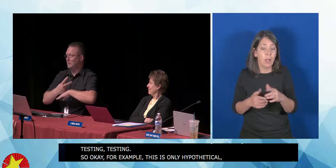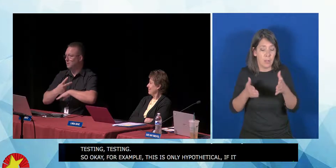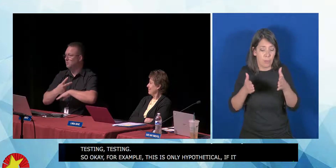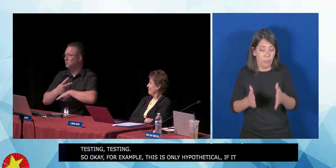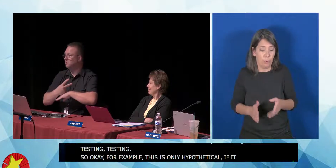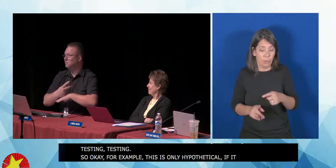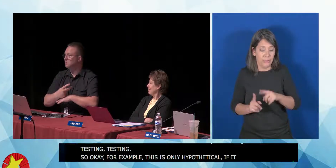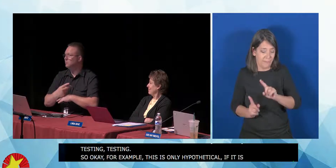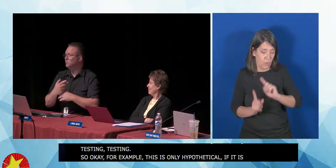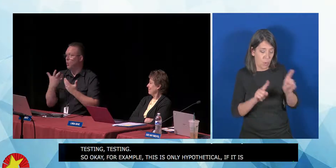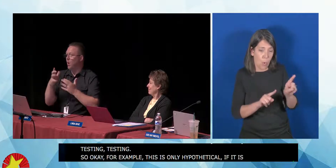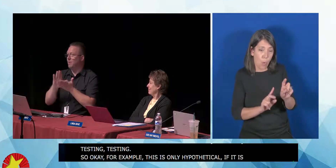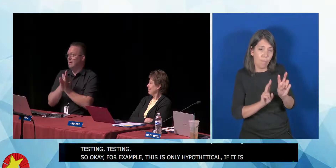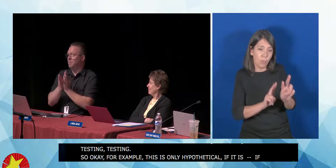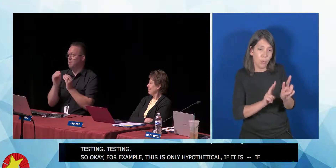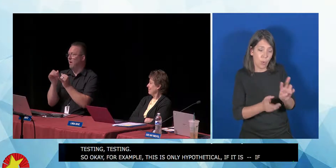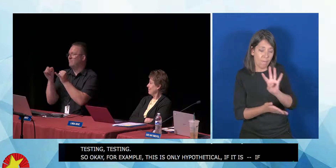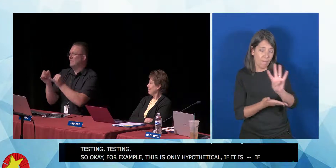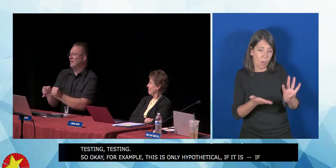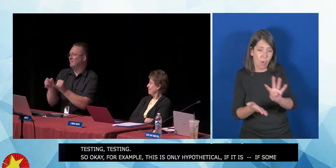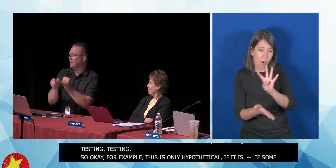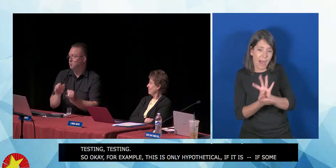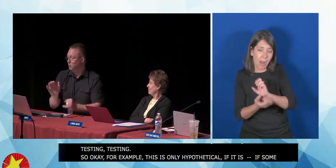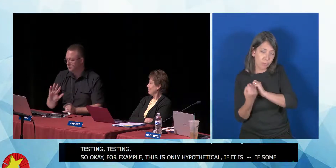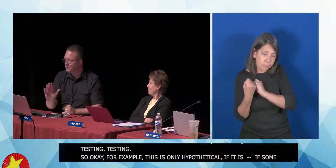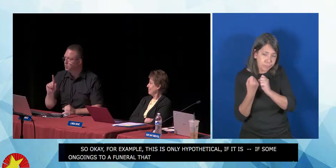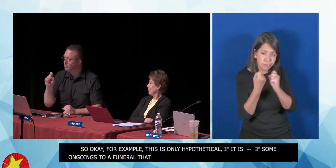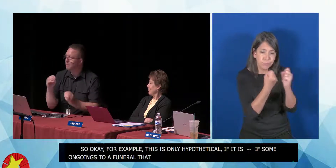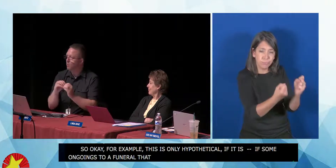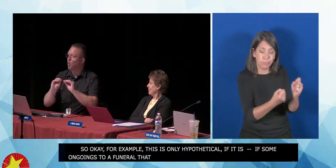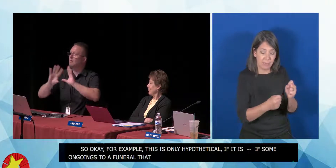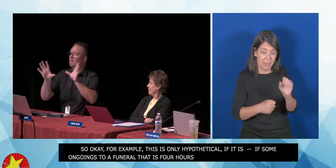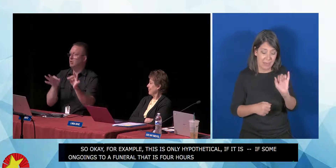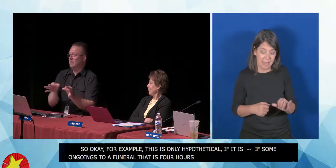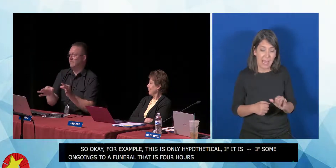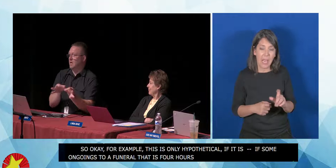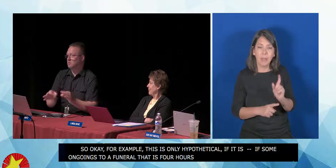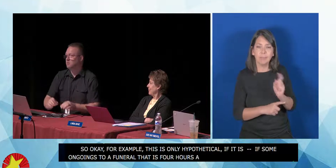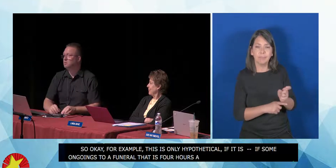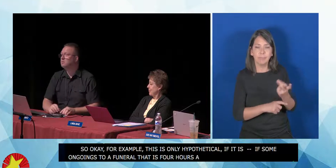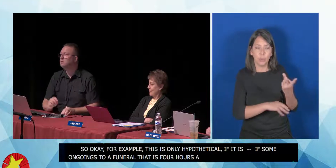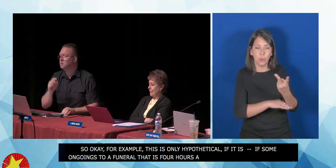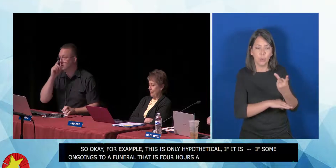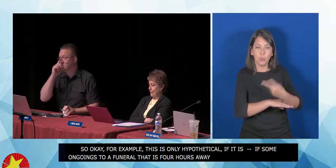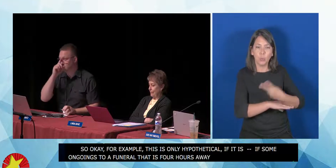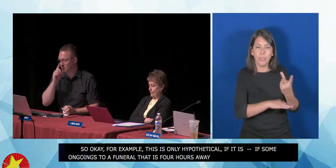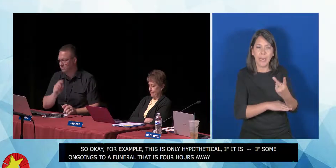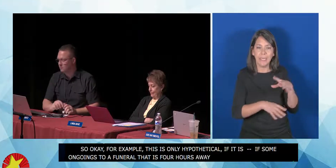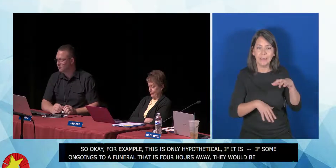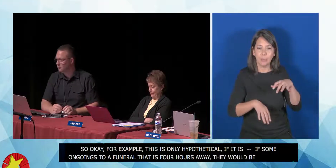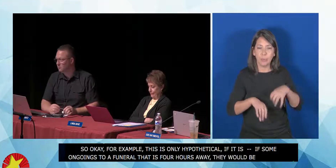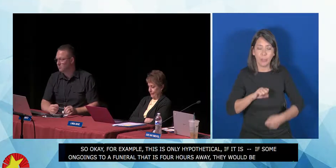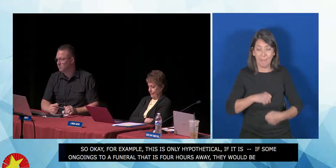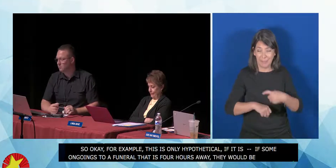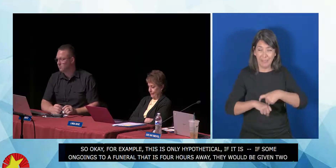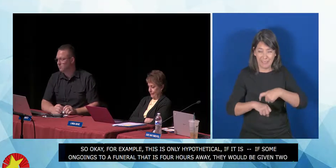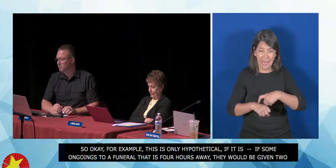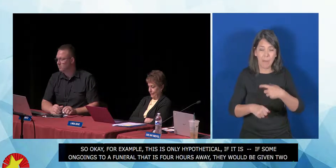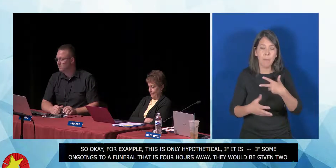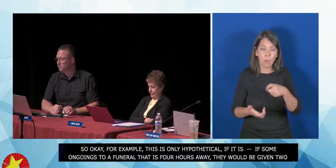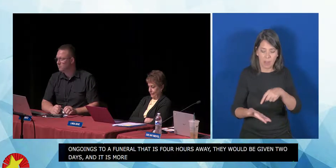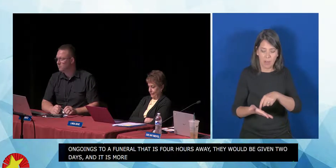to a funeral that's 4 hours away, then they would be given 2 days. That way, it's more clearly defined in the